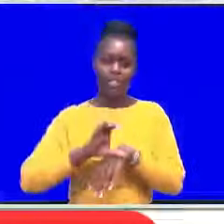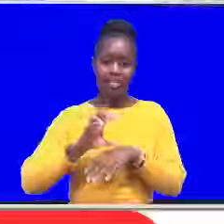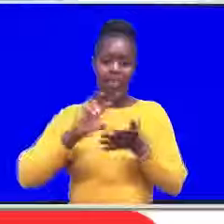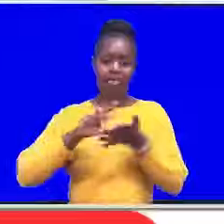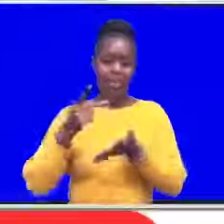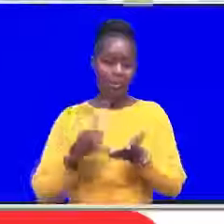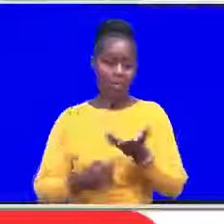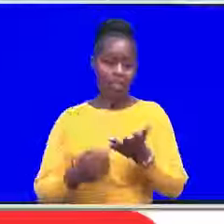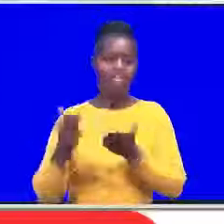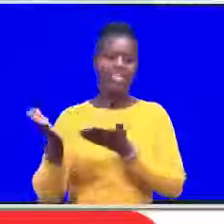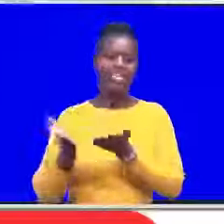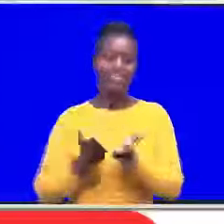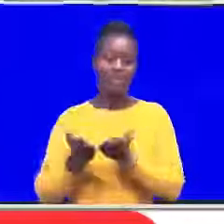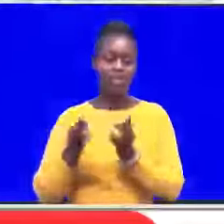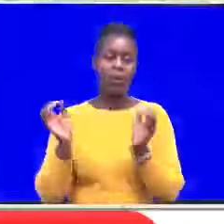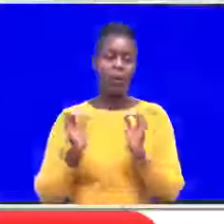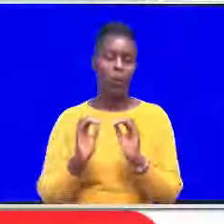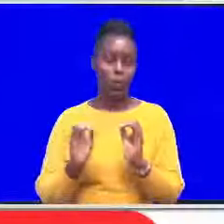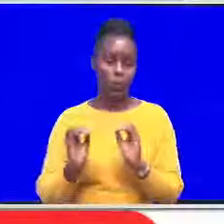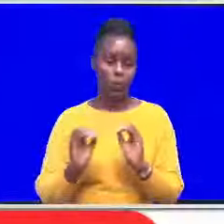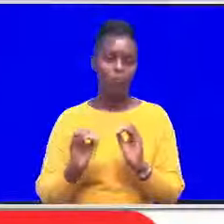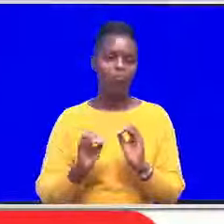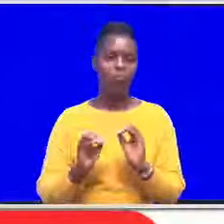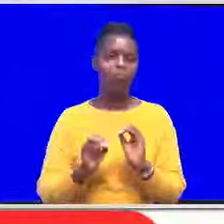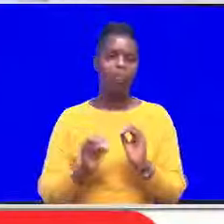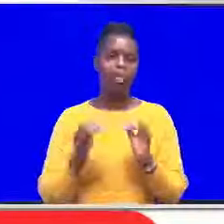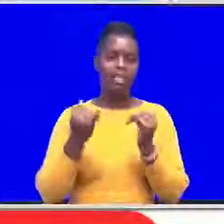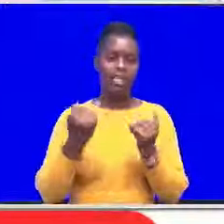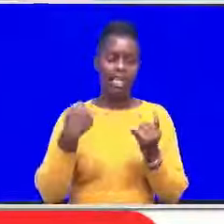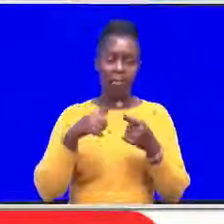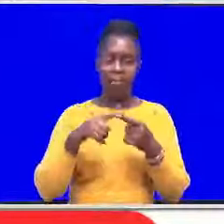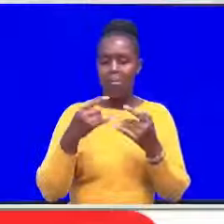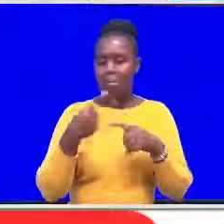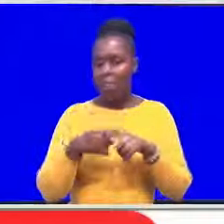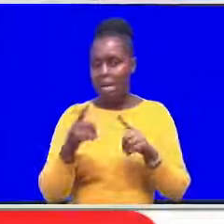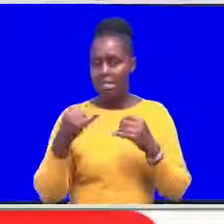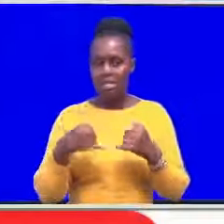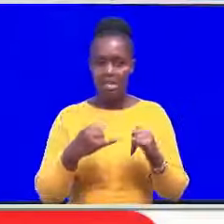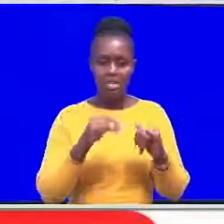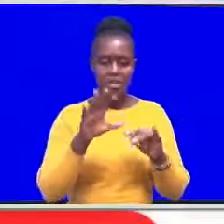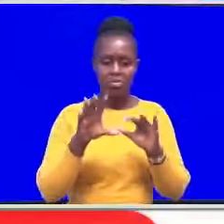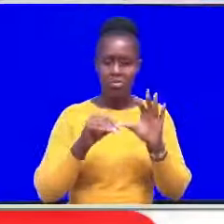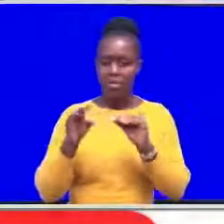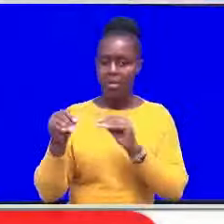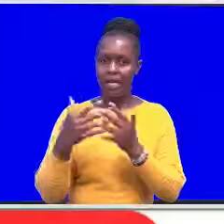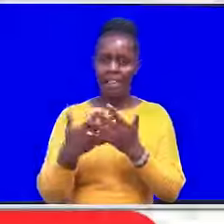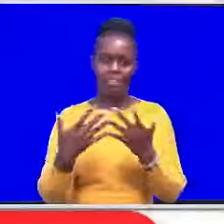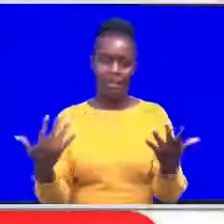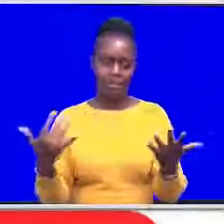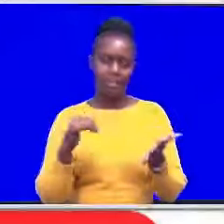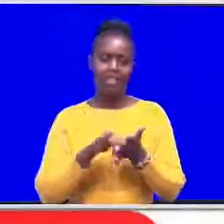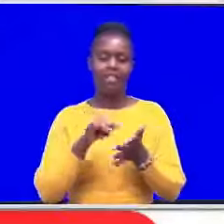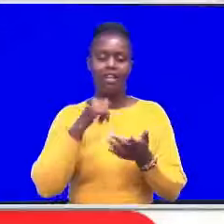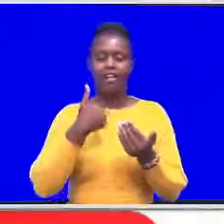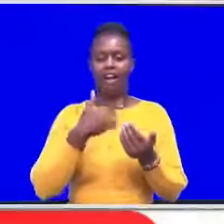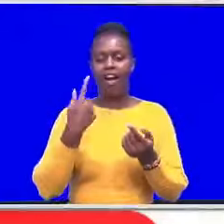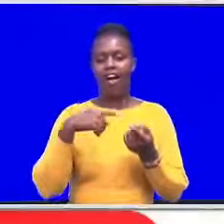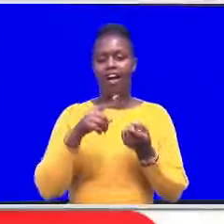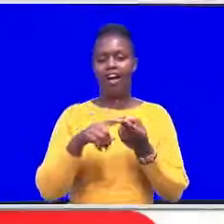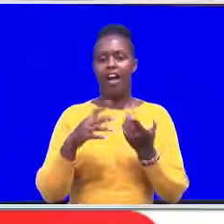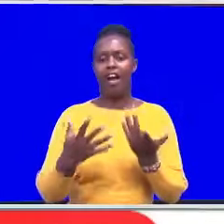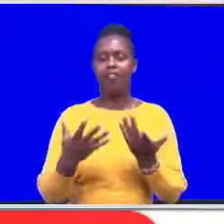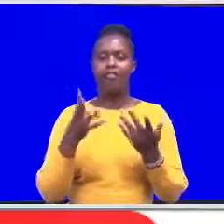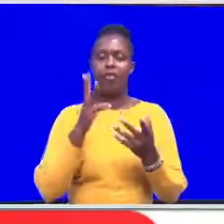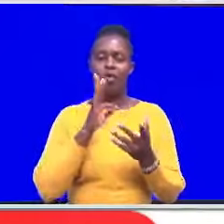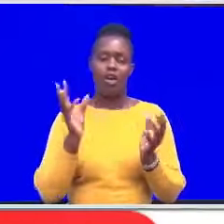taking place here, with efforts to salvage soaked items in the church building. Sasa nilipata kasingo nikahamisha watoto kwanza